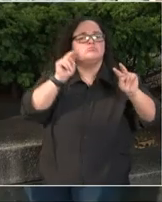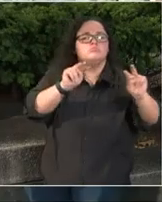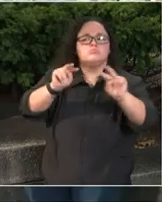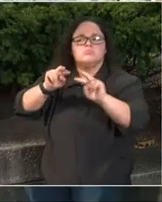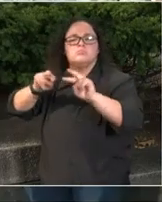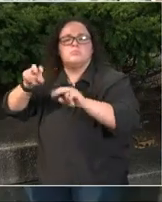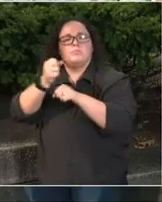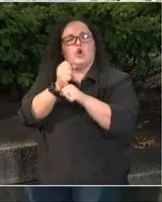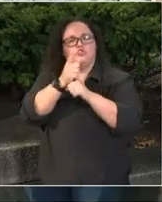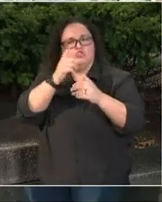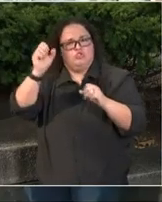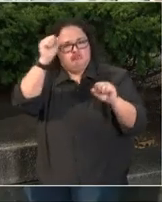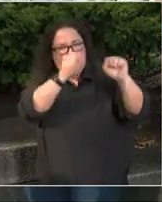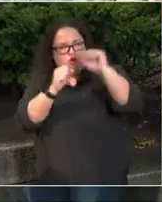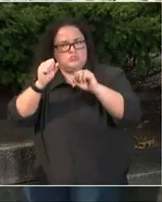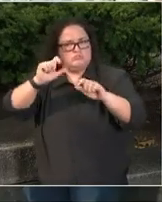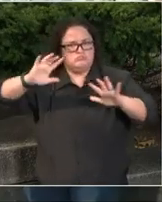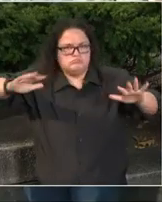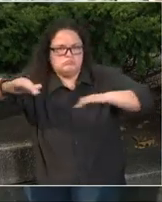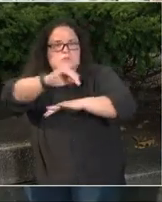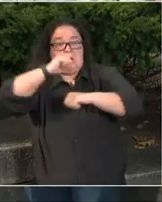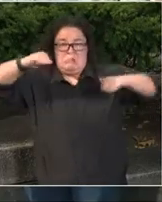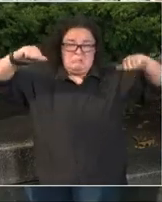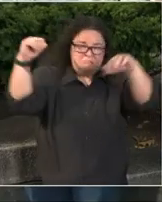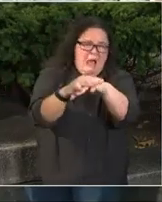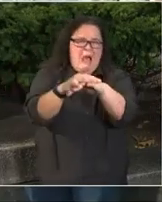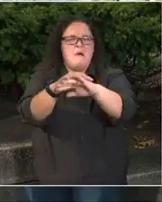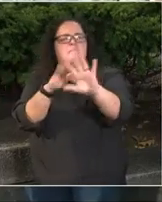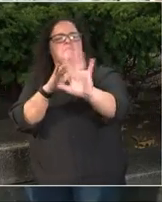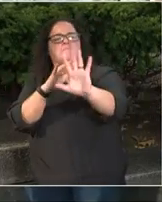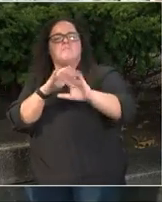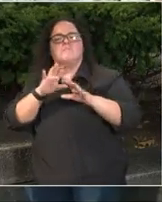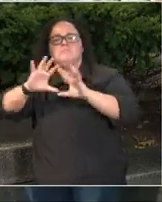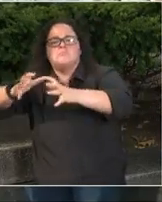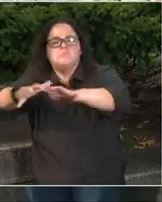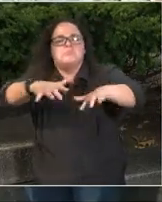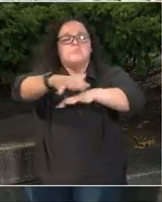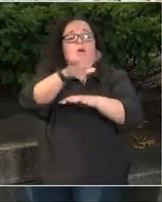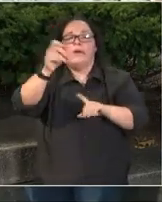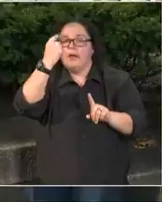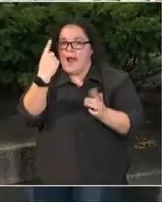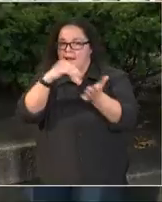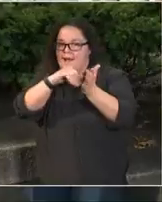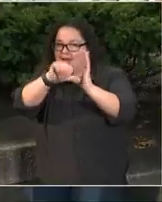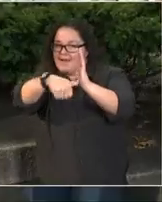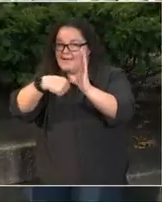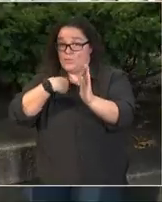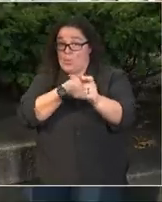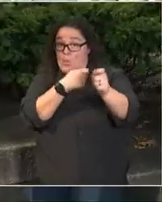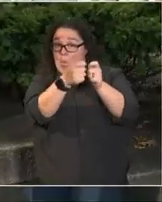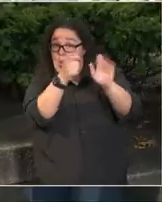while we aren't controlling them, we do have the ability to